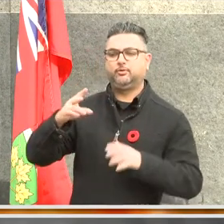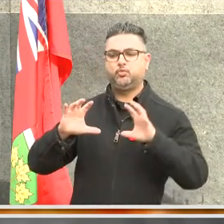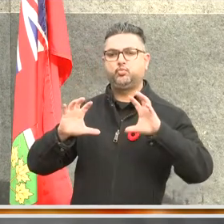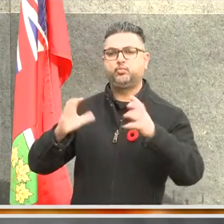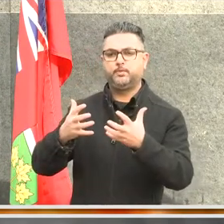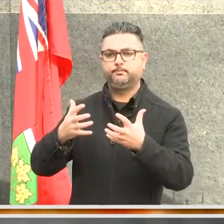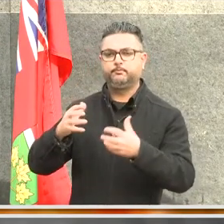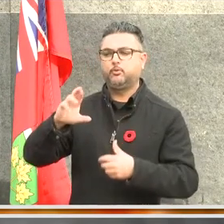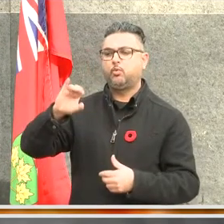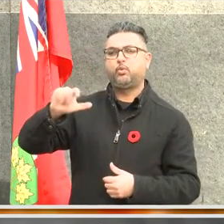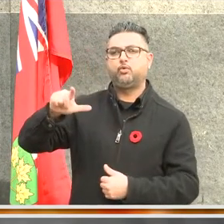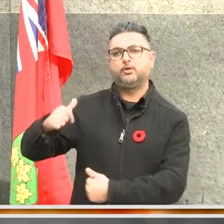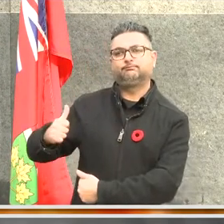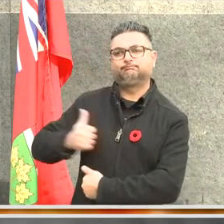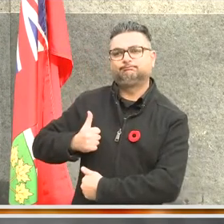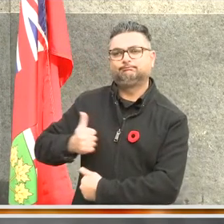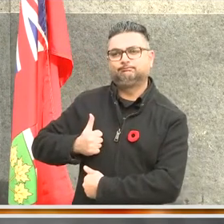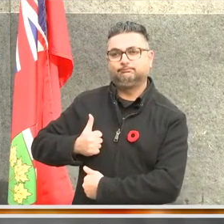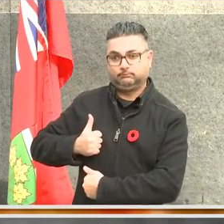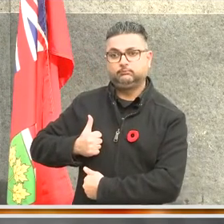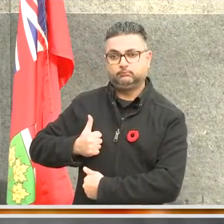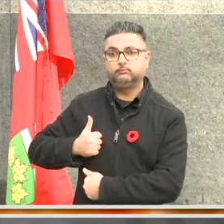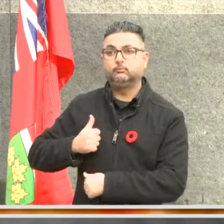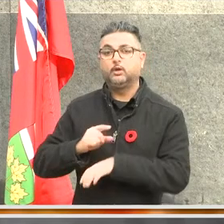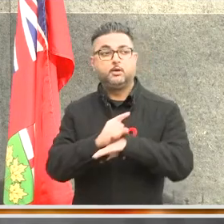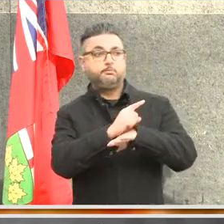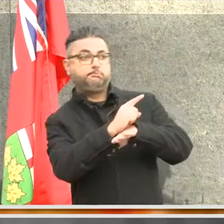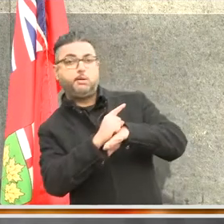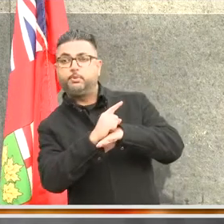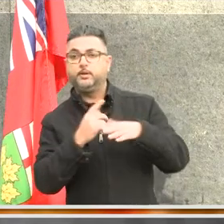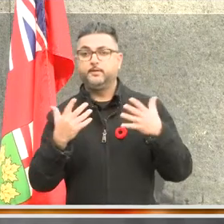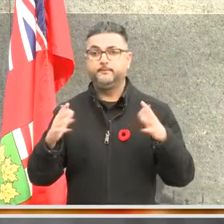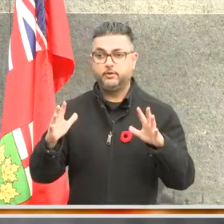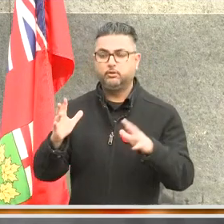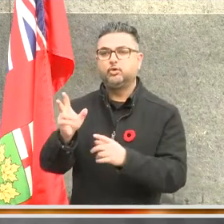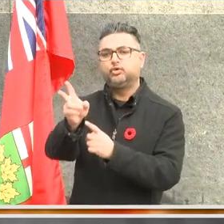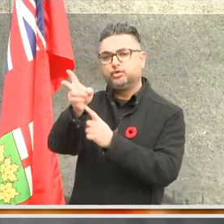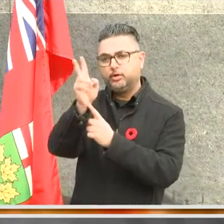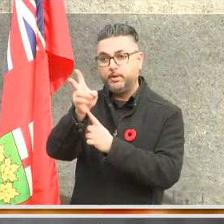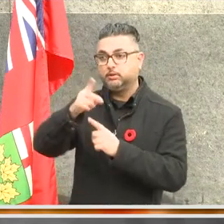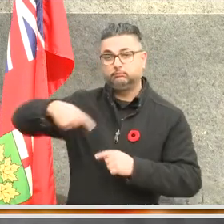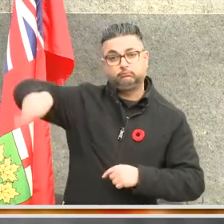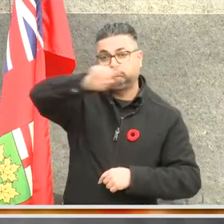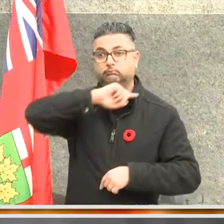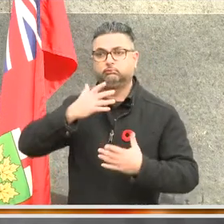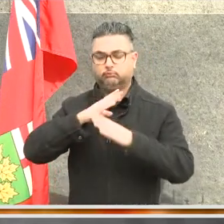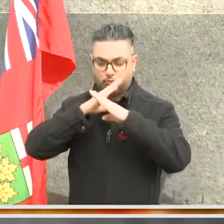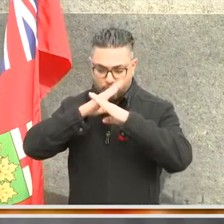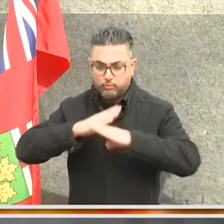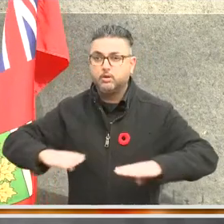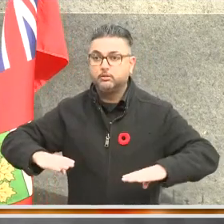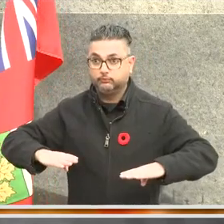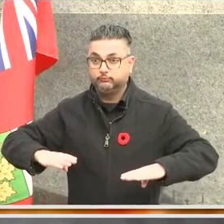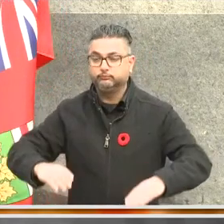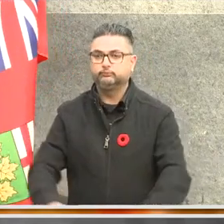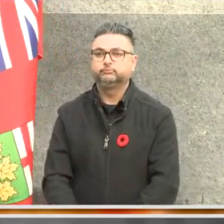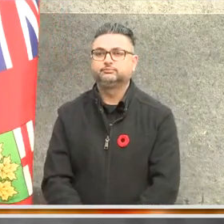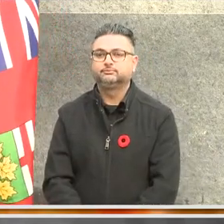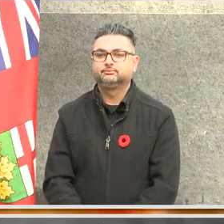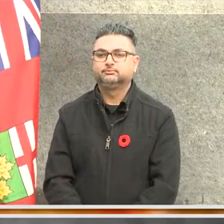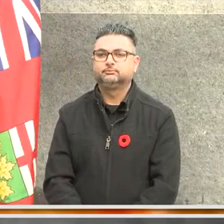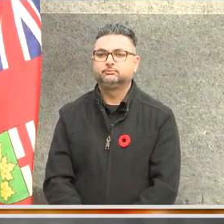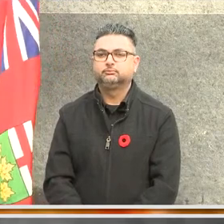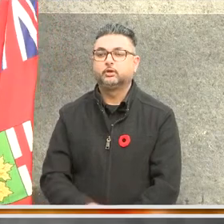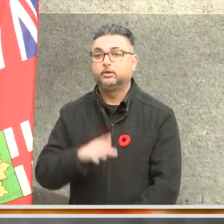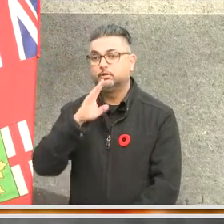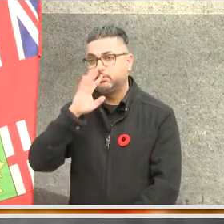followed by 2 minutes of silence. À 11h précise, le premier coup de la salve de 21 coups de canon aura